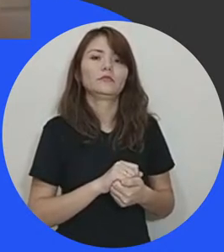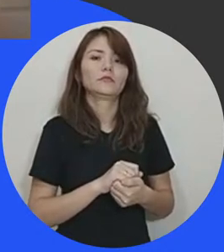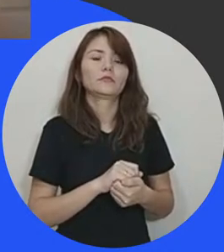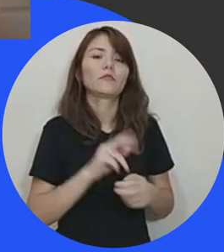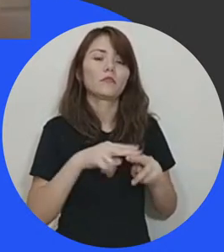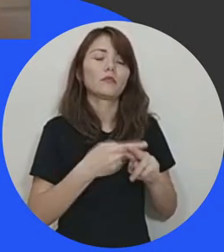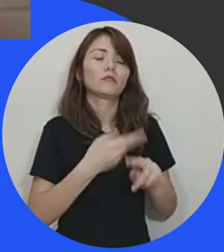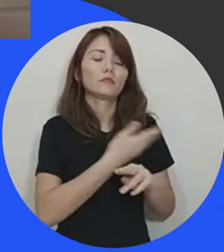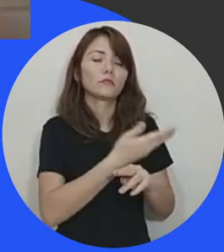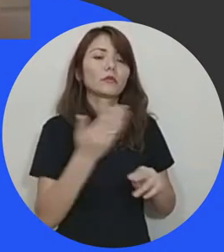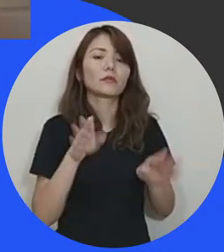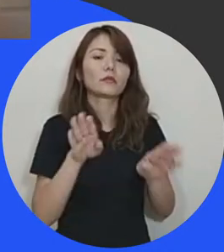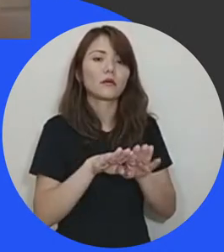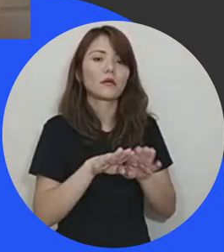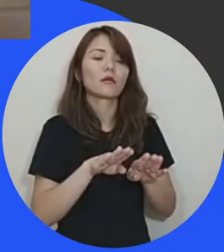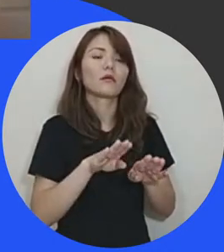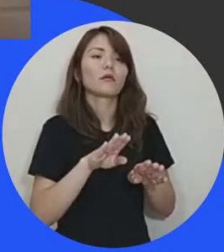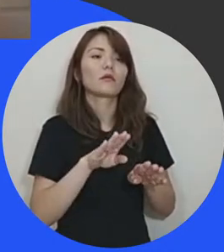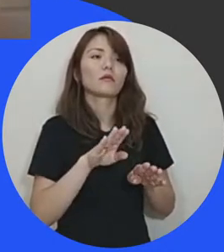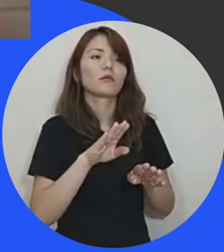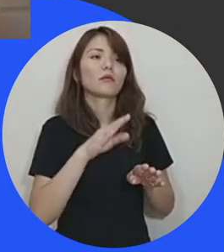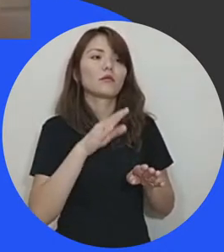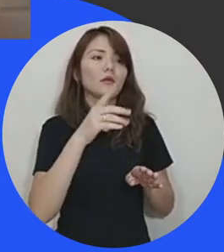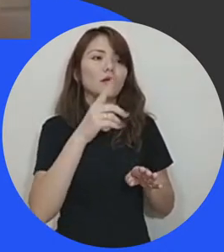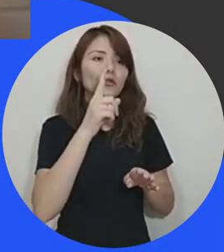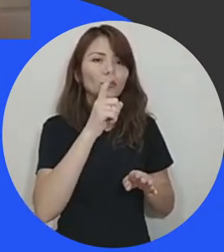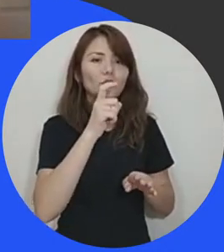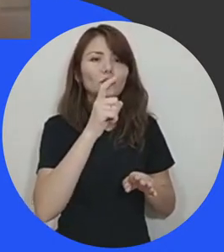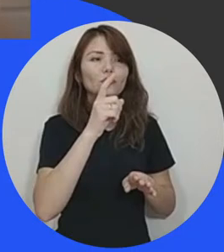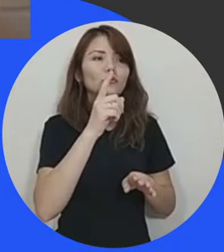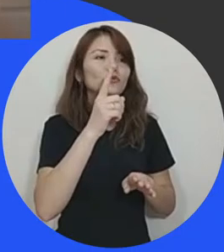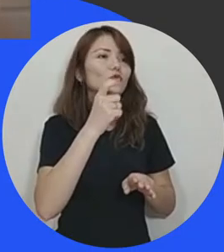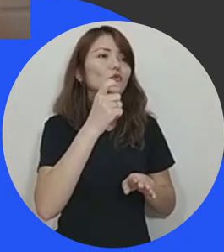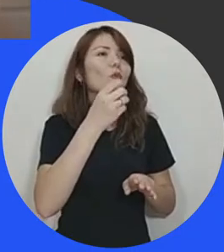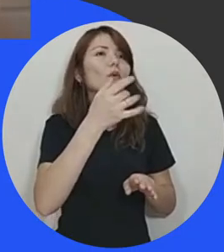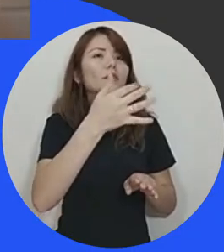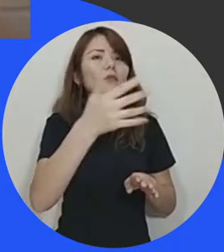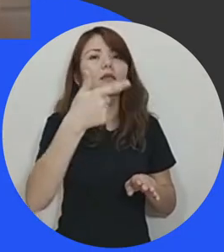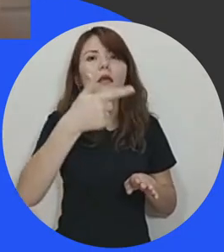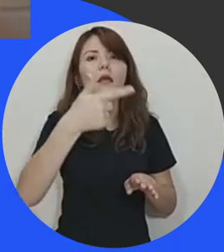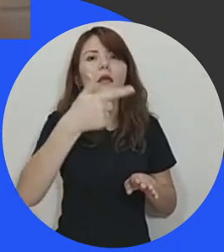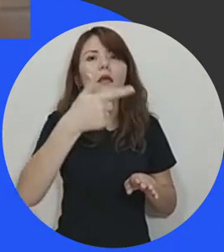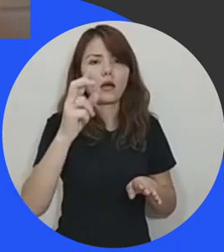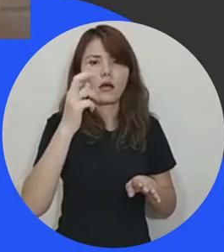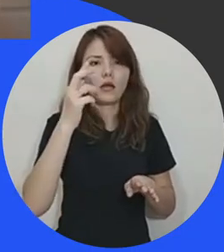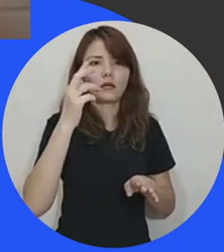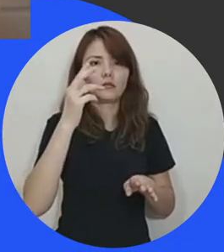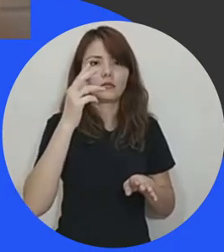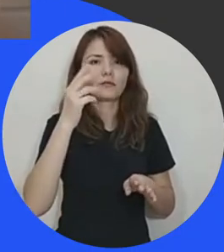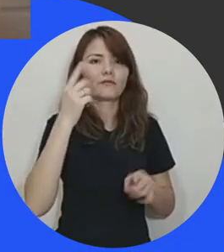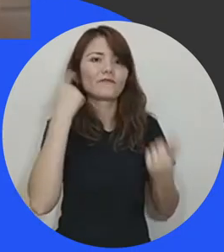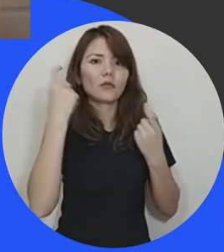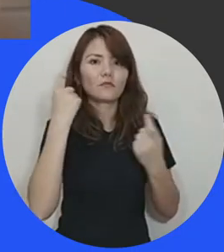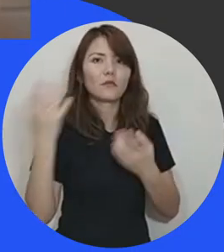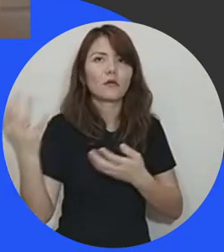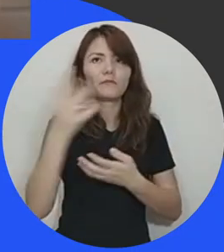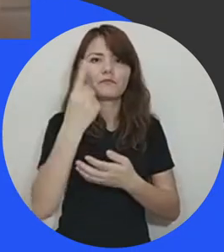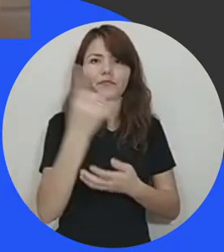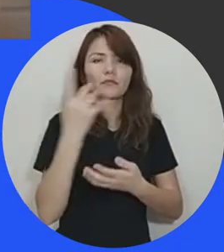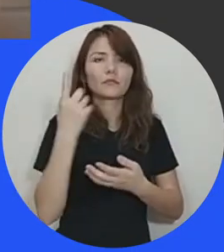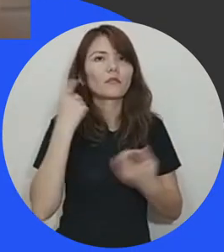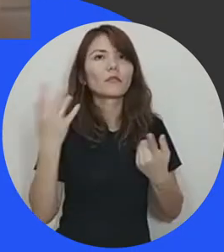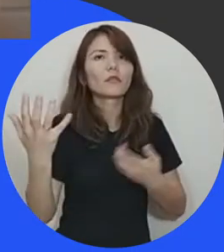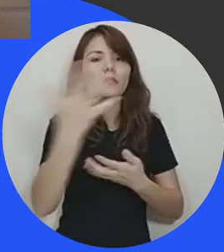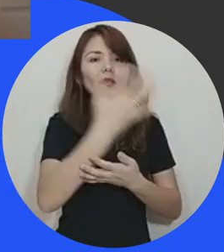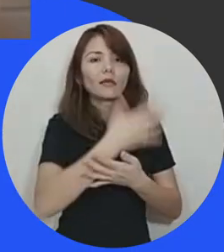sort of hundreds of gigabytes of data on a single sequencing run. And that then gets pushed onto a supercomputer,